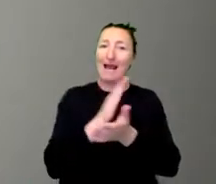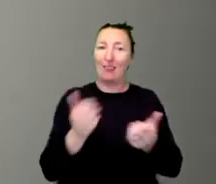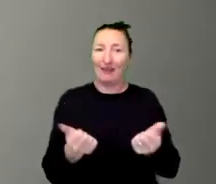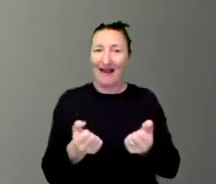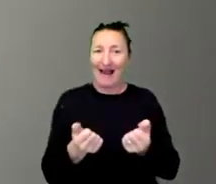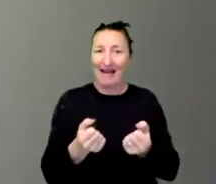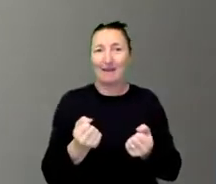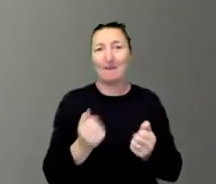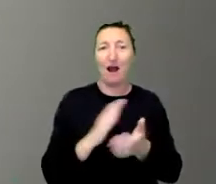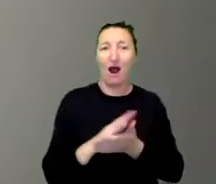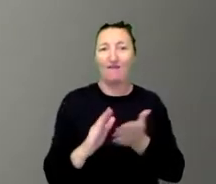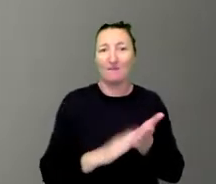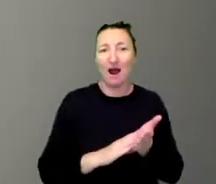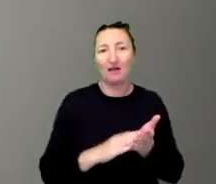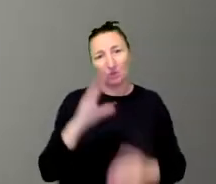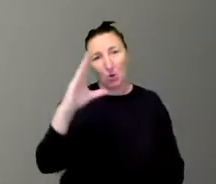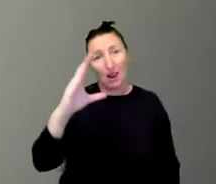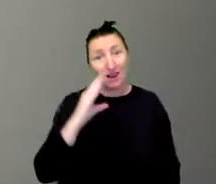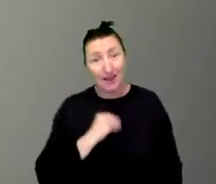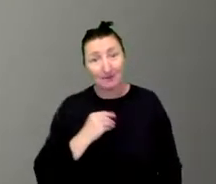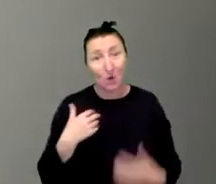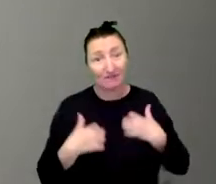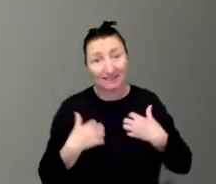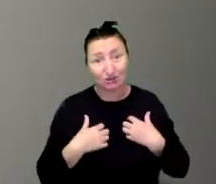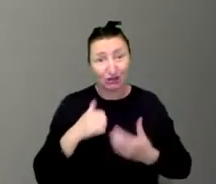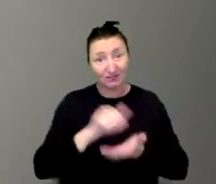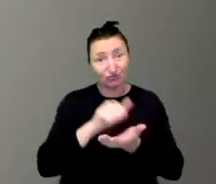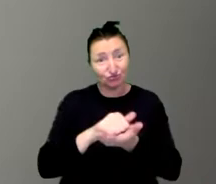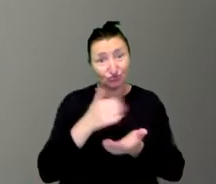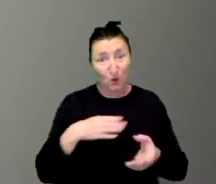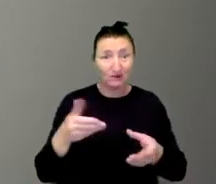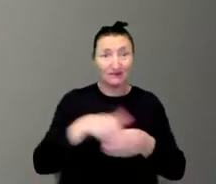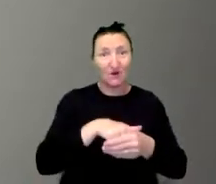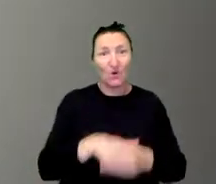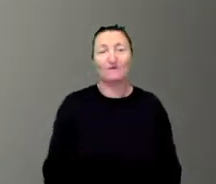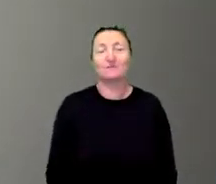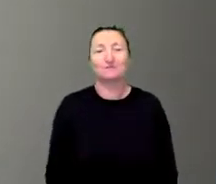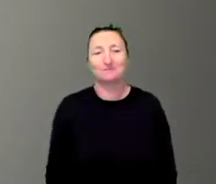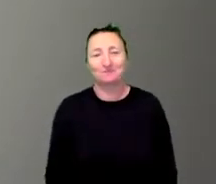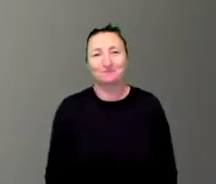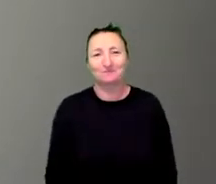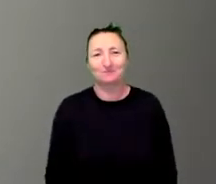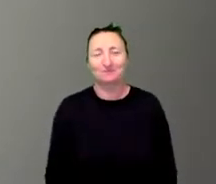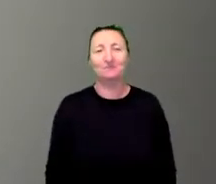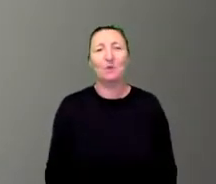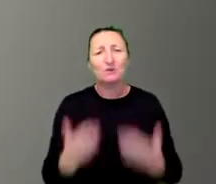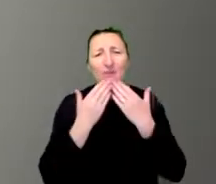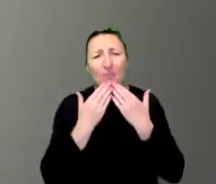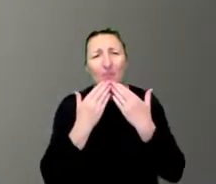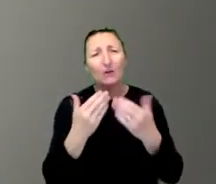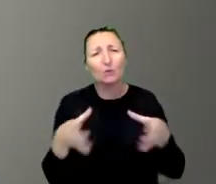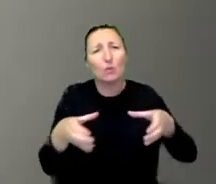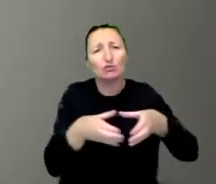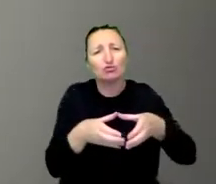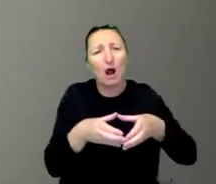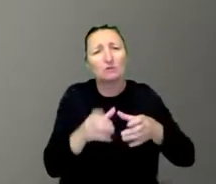Twitch channel. Before we get started, I want to thank the wider Trust community, especially Arthur Roing Bear. I also want